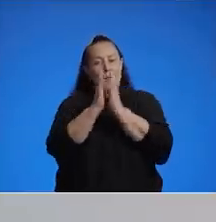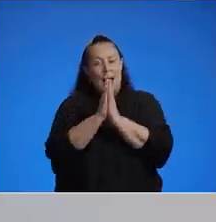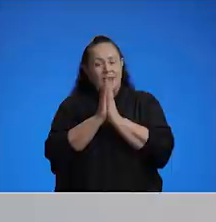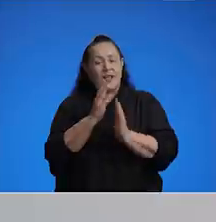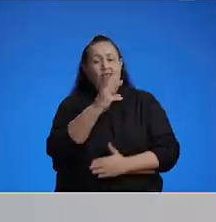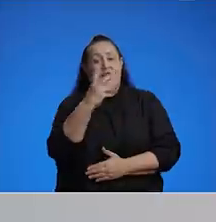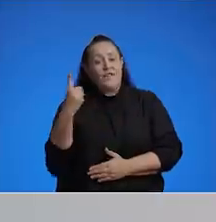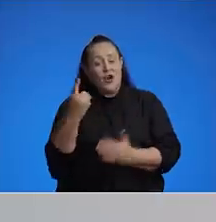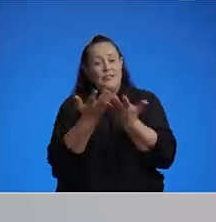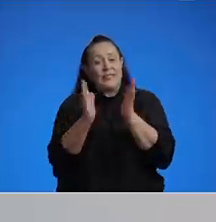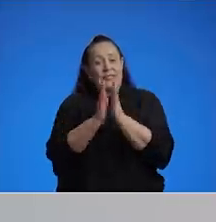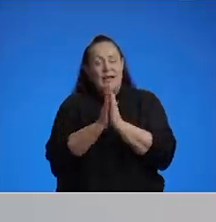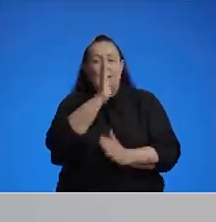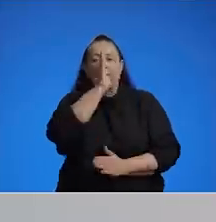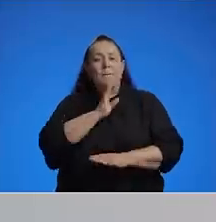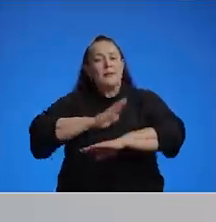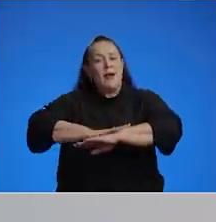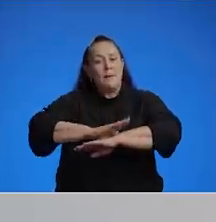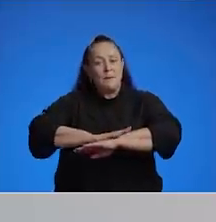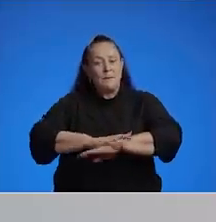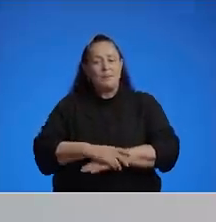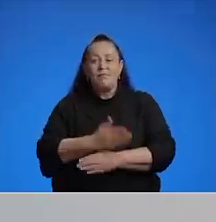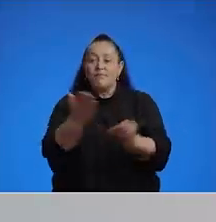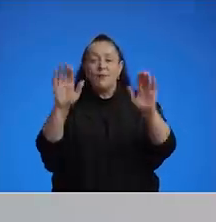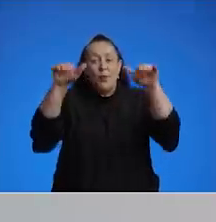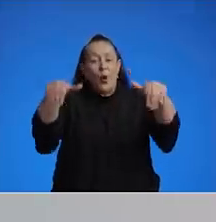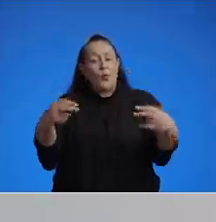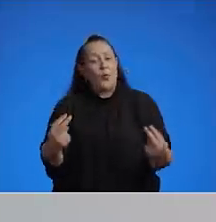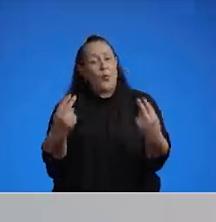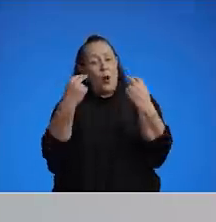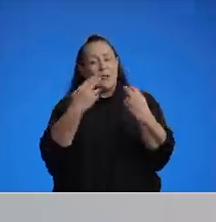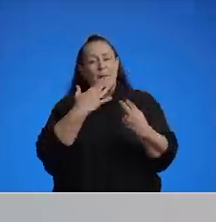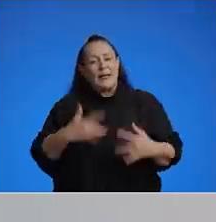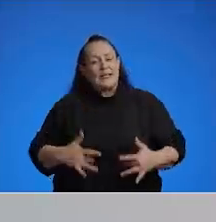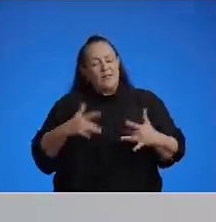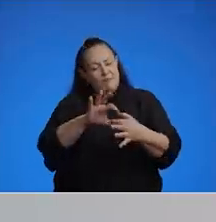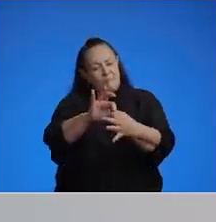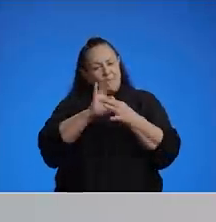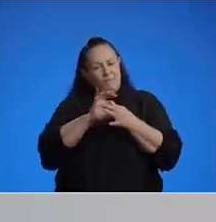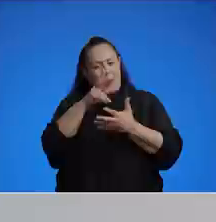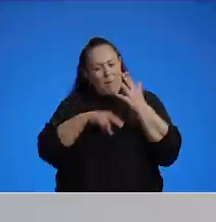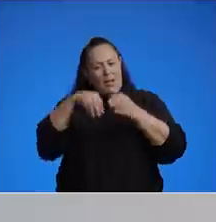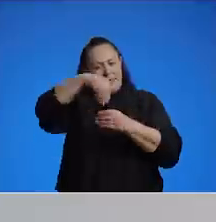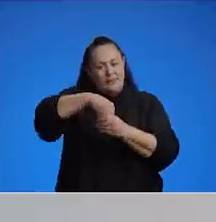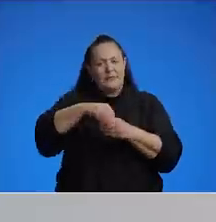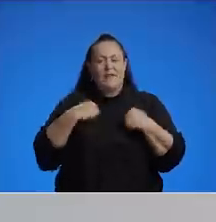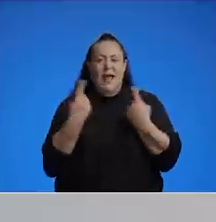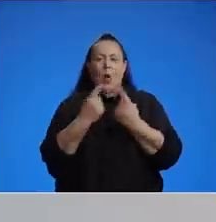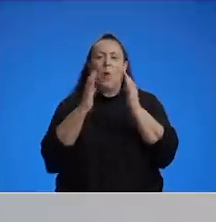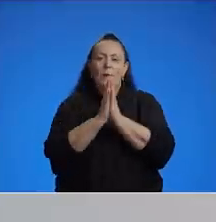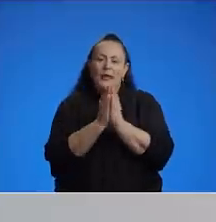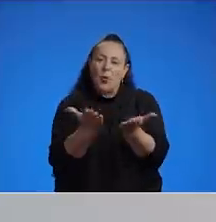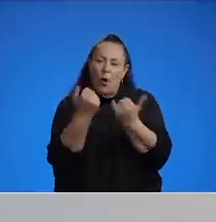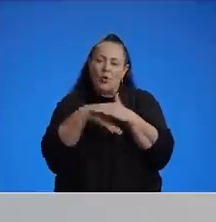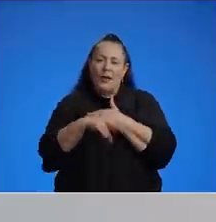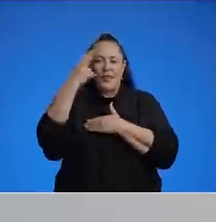31st Sunday of the Ordinary Time. Wherever you are at home, please feel that you are part of this Mass, and we welcome you in the name